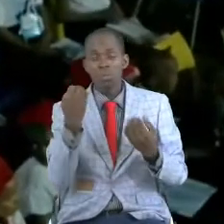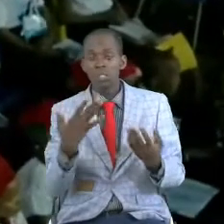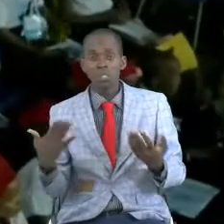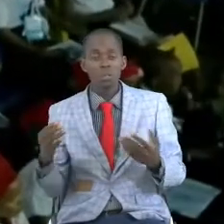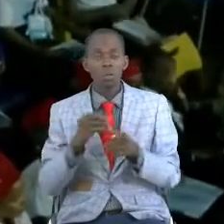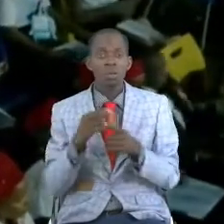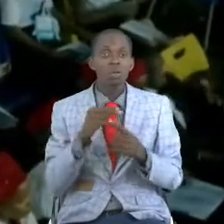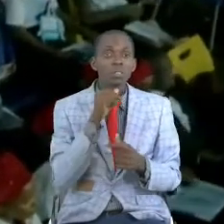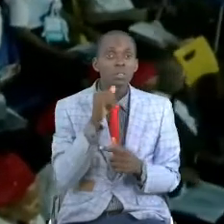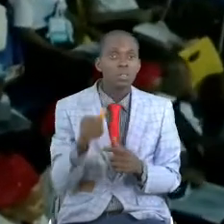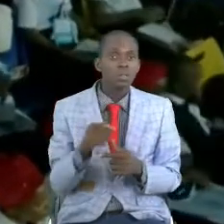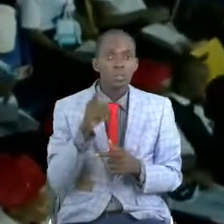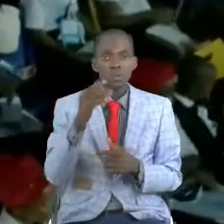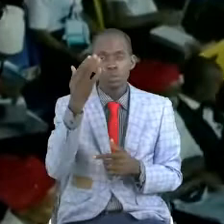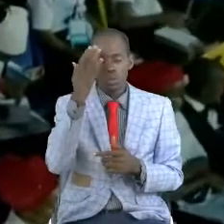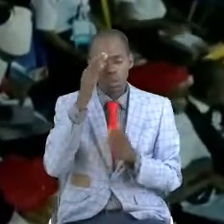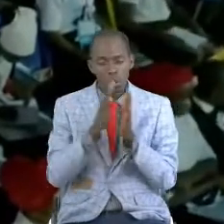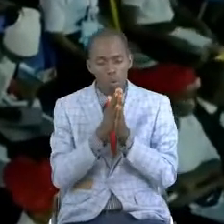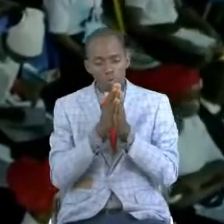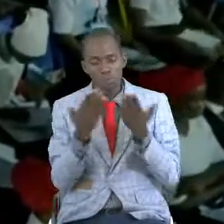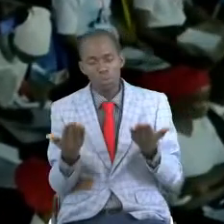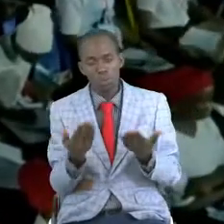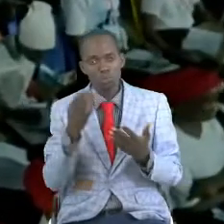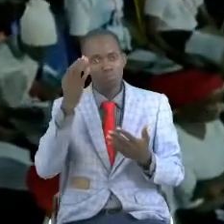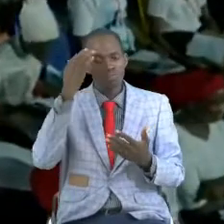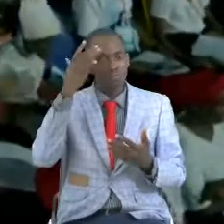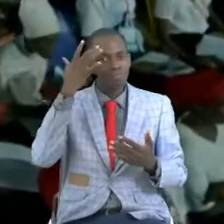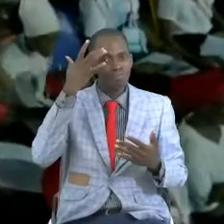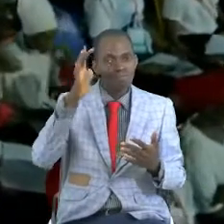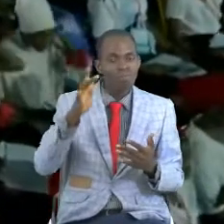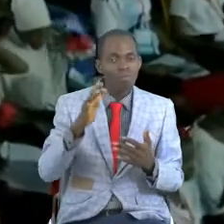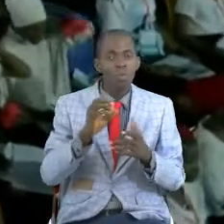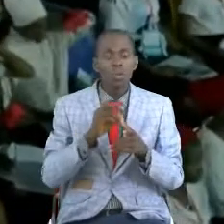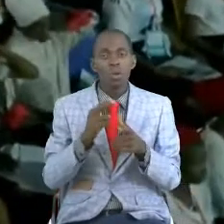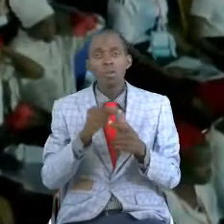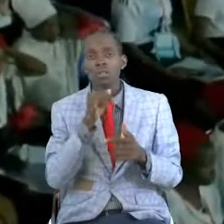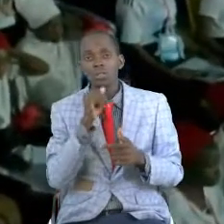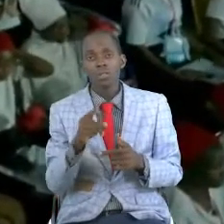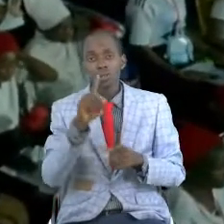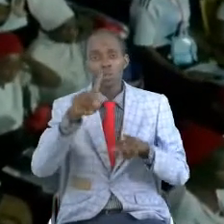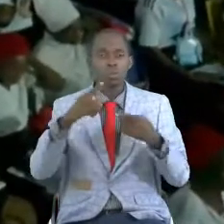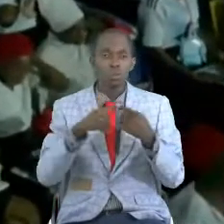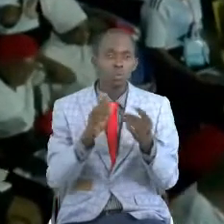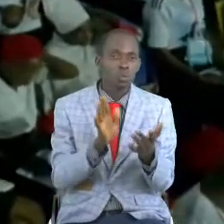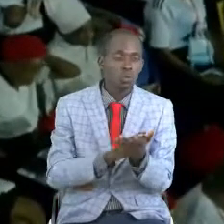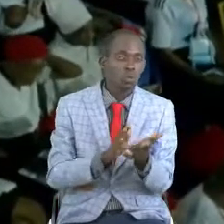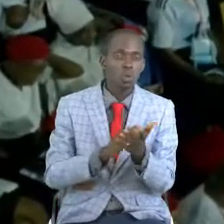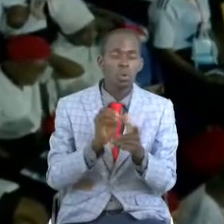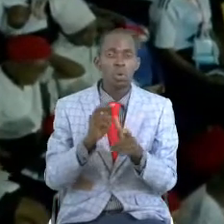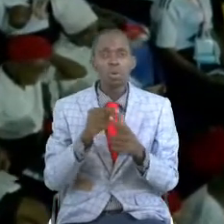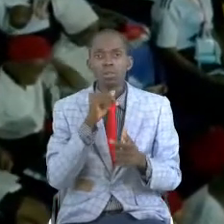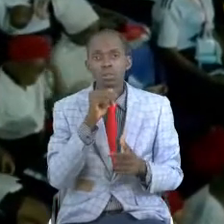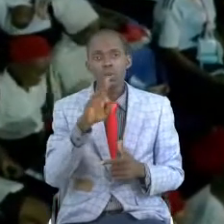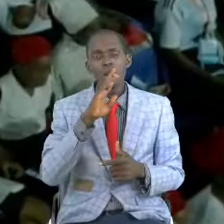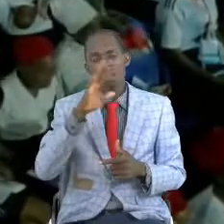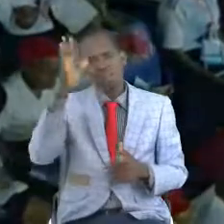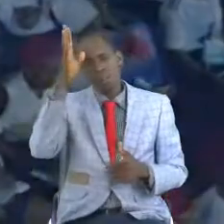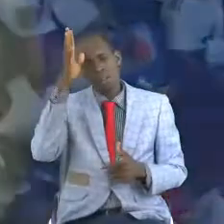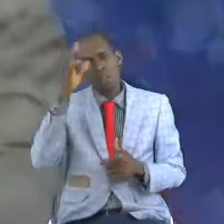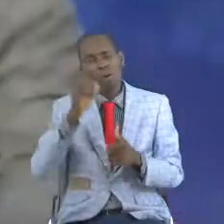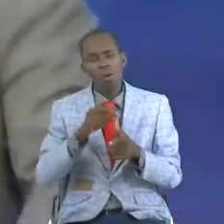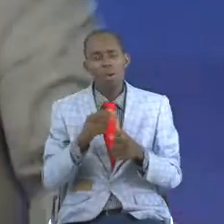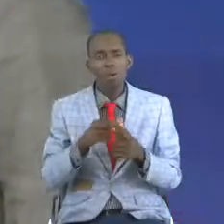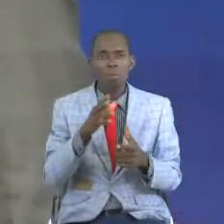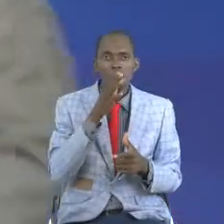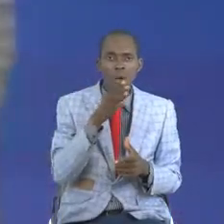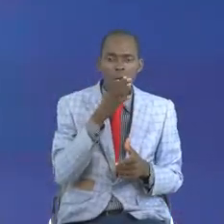know book or you don't know book, you've gone to school, you've not gone to school, you're a father, you're a mother, you're a child, you're a